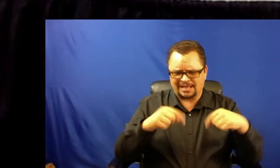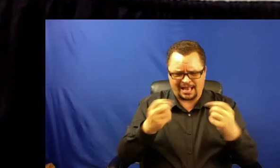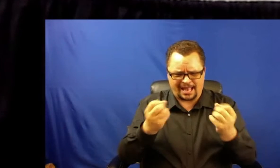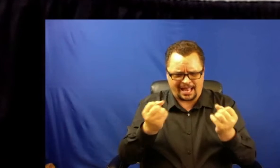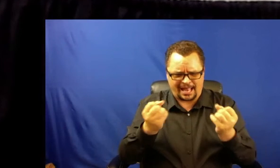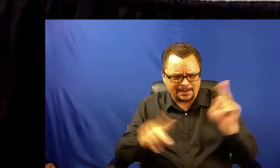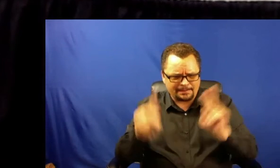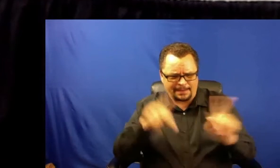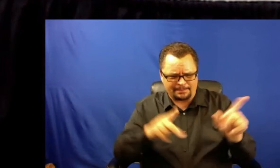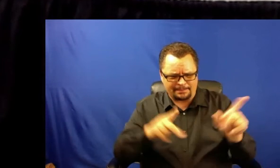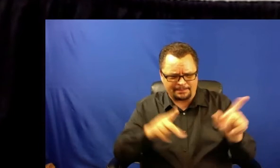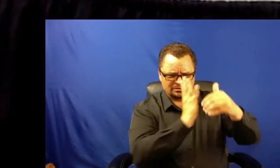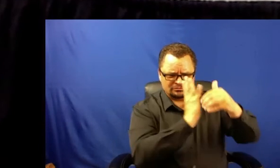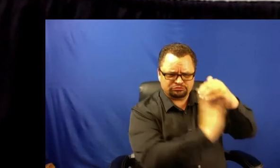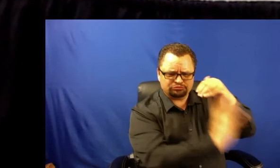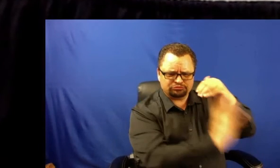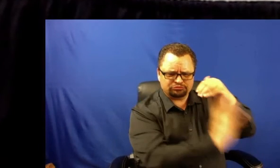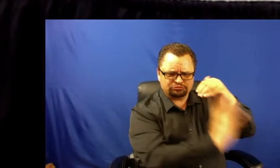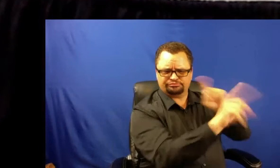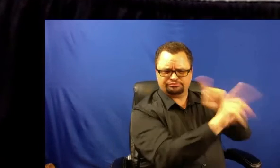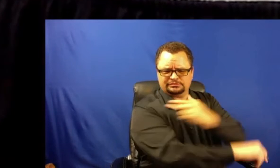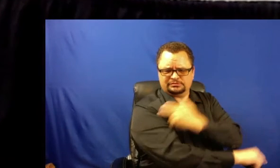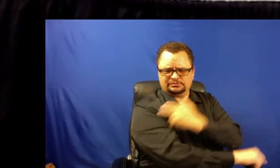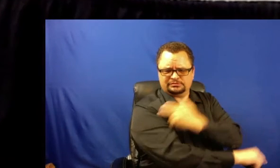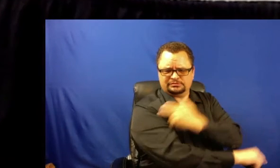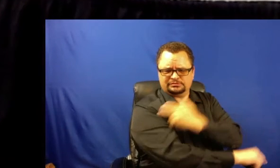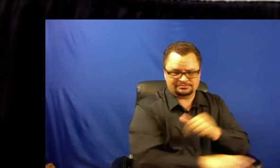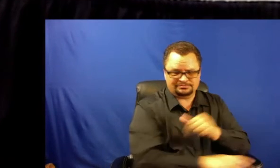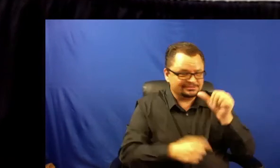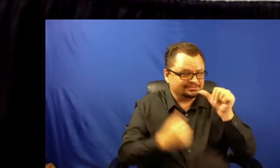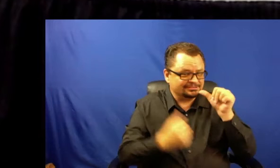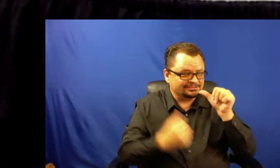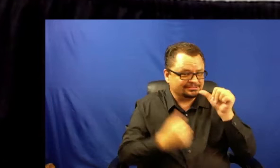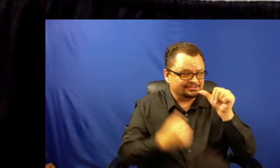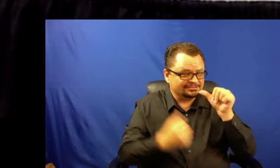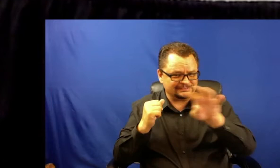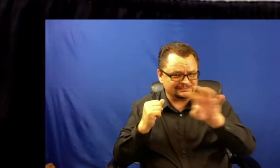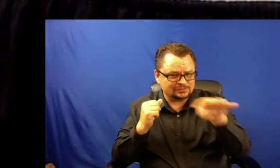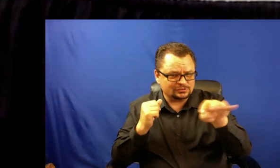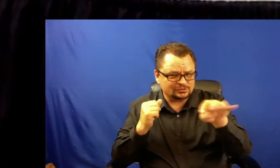decline. And then you jump to, I don't know if it's page 6, Fadi,